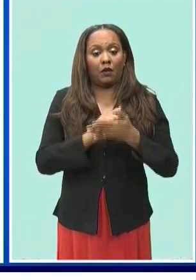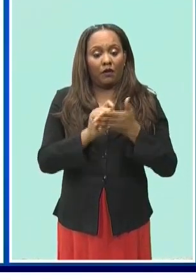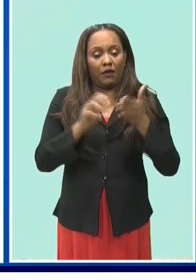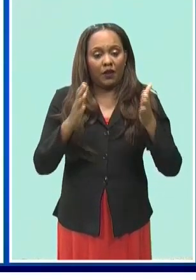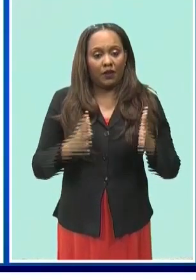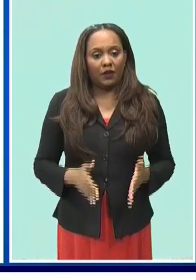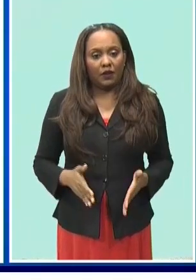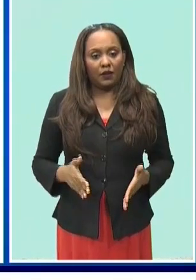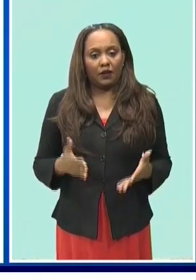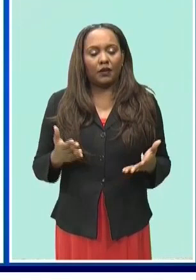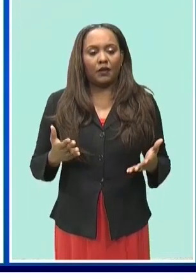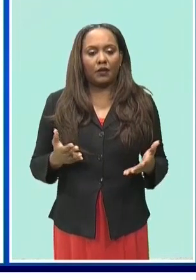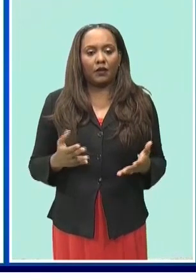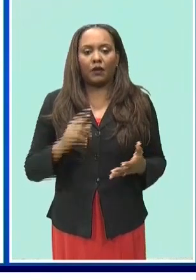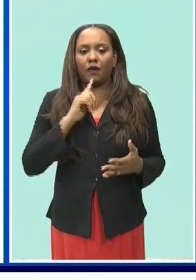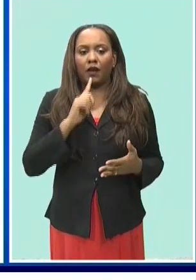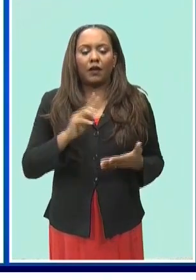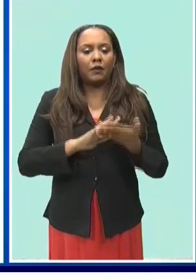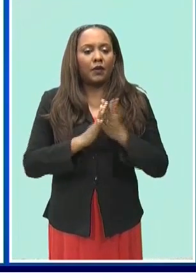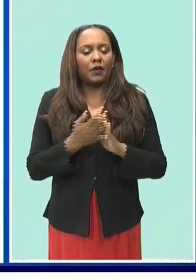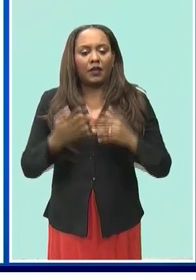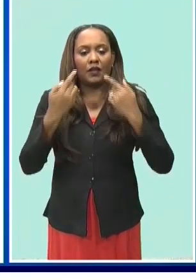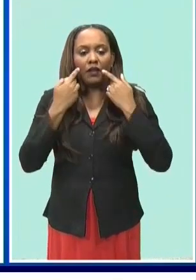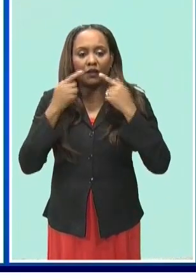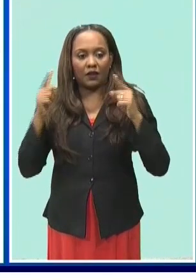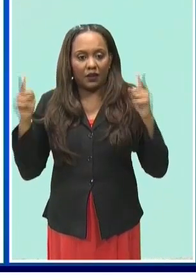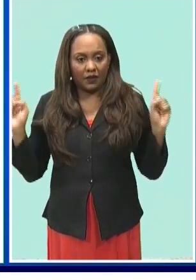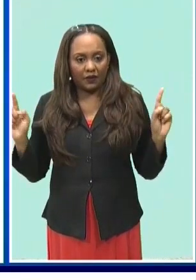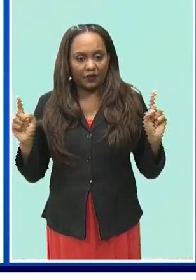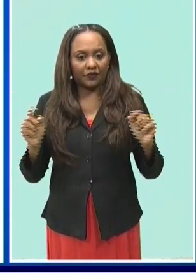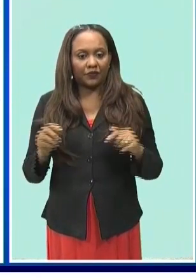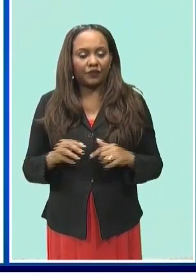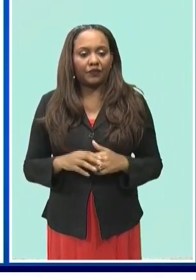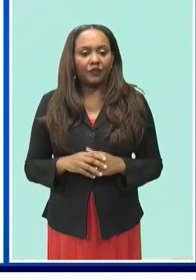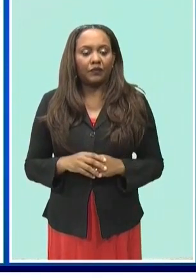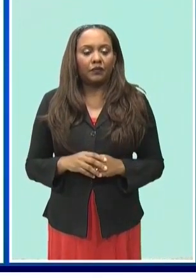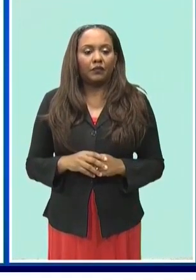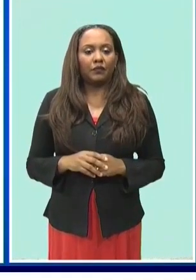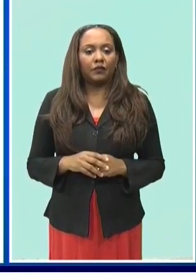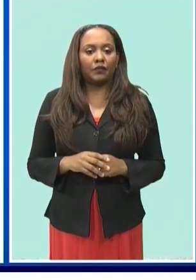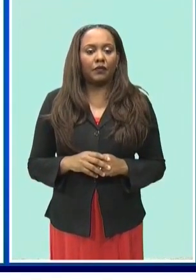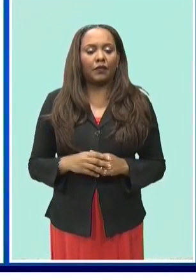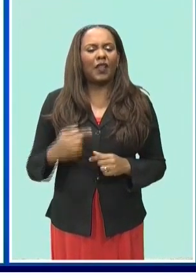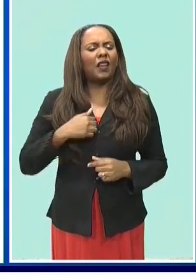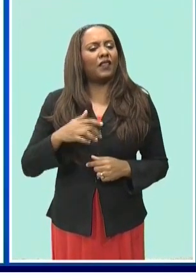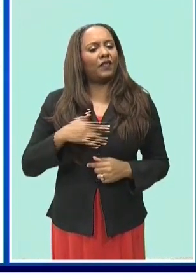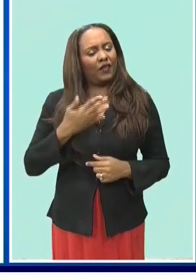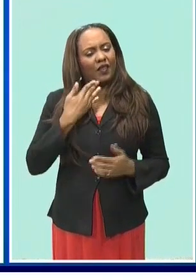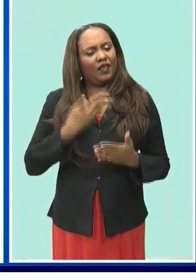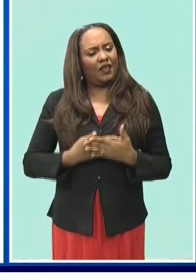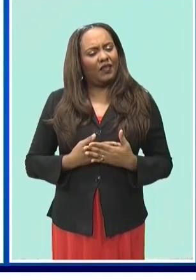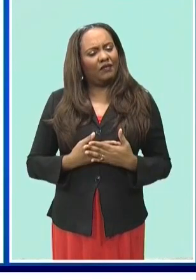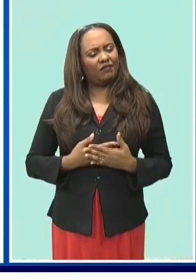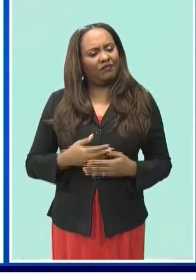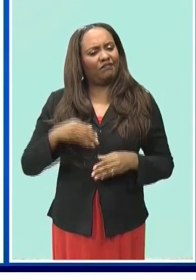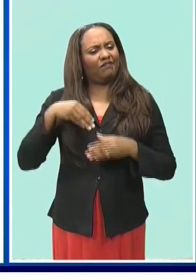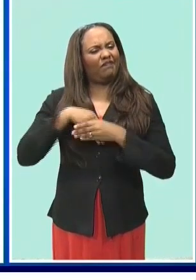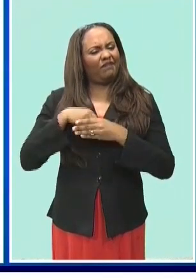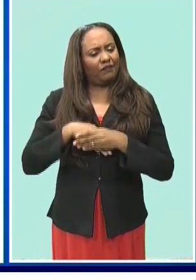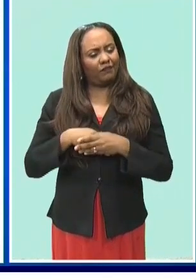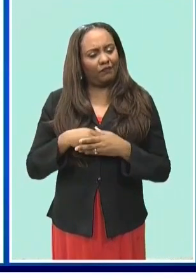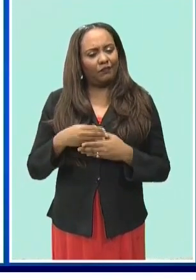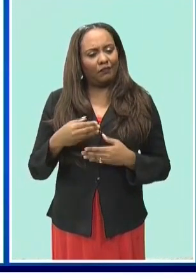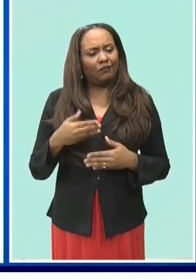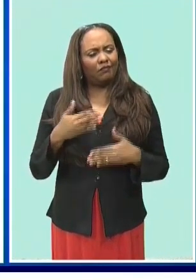are making it on the world scene. And so I'm very encouraged. We are making